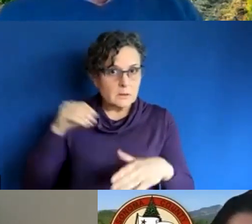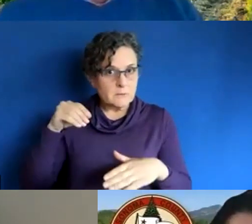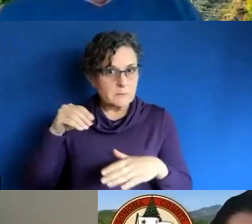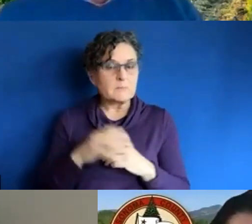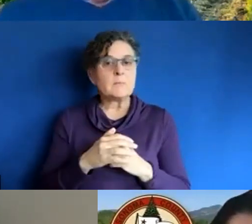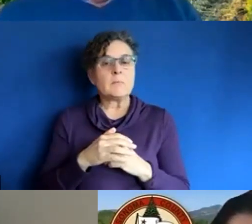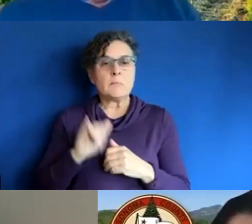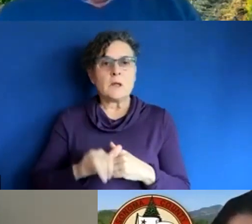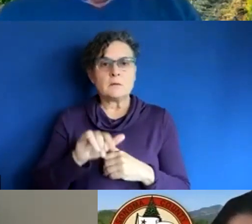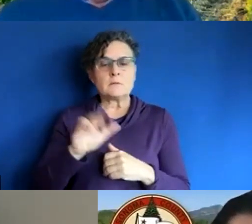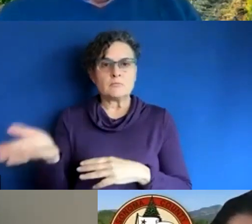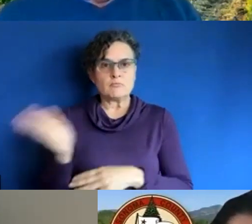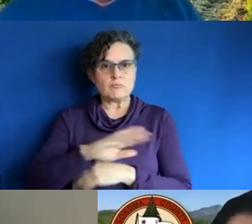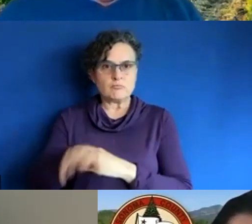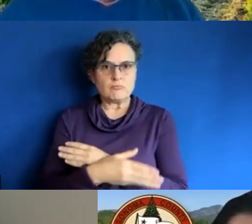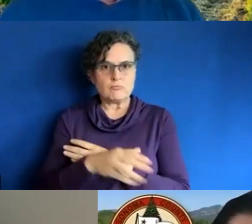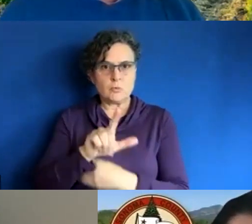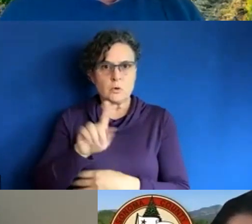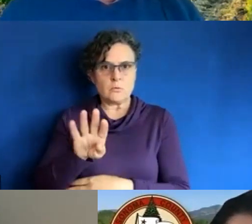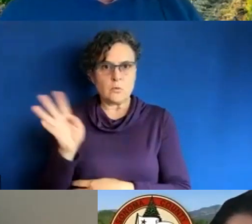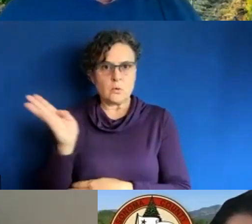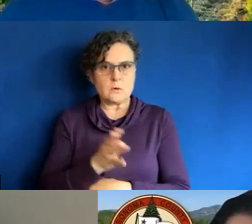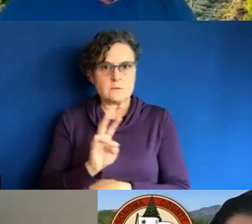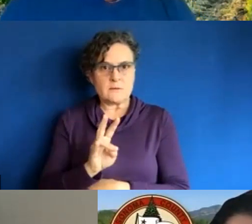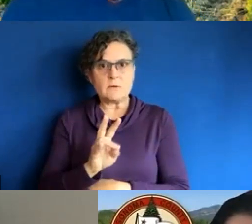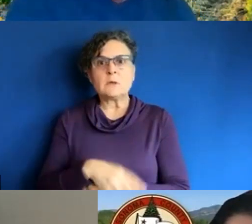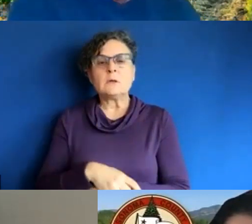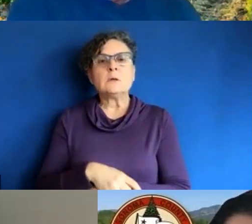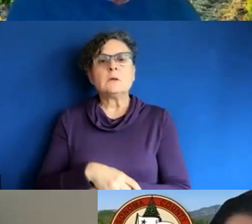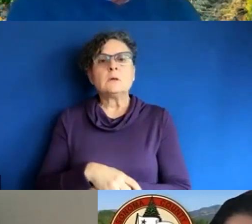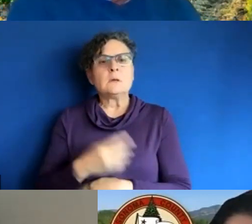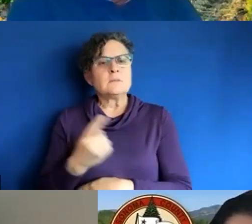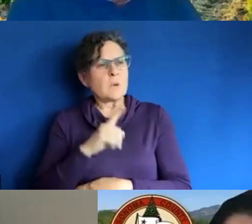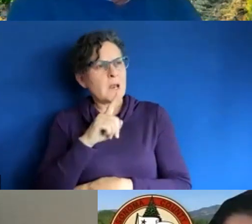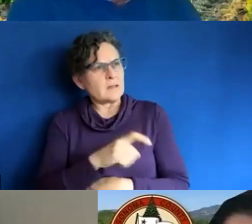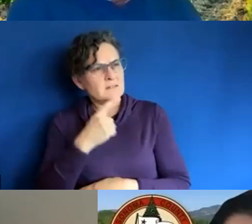there's generally one way in and one way out of the entire site. Is that right?